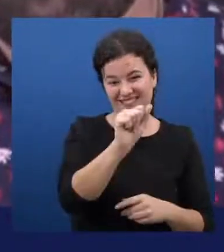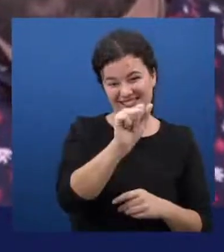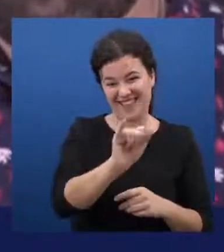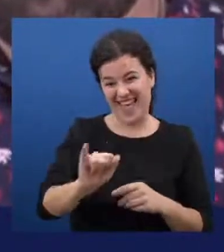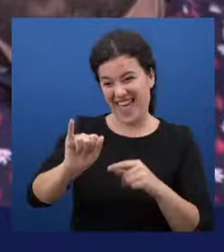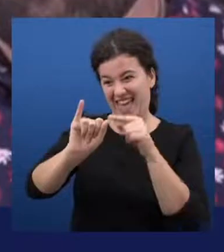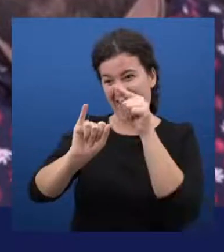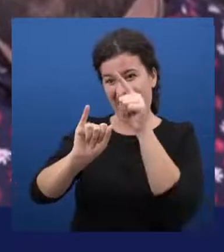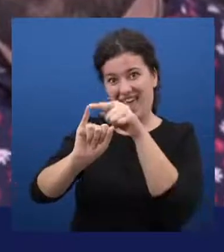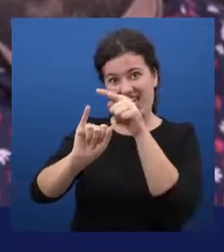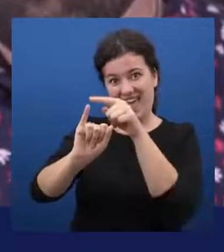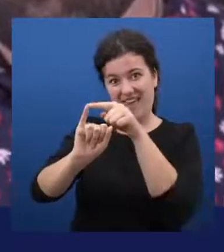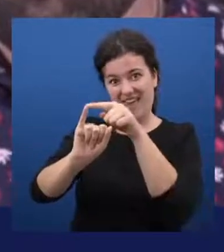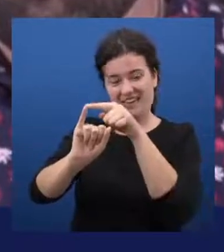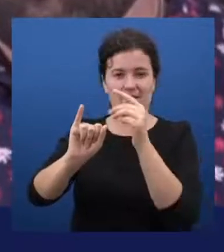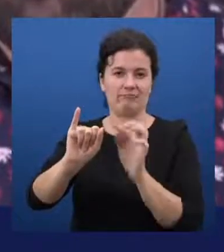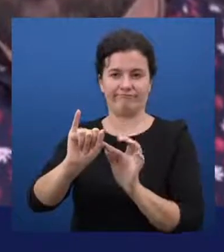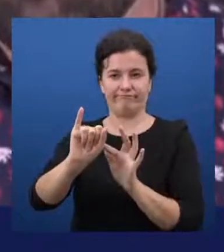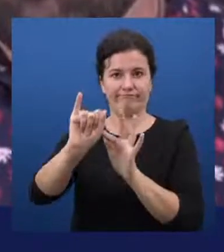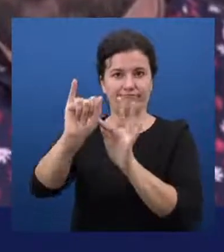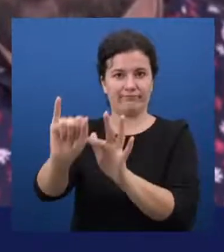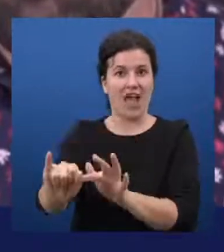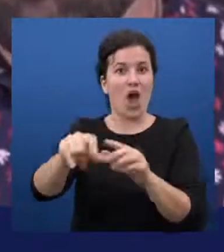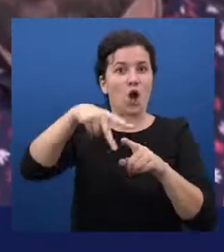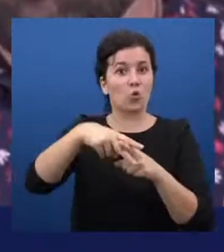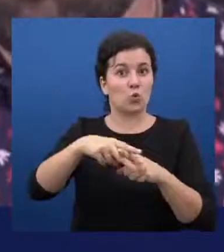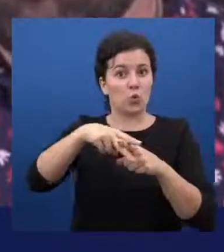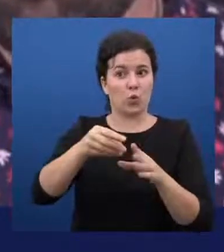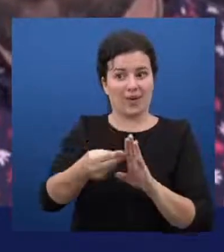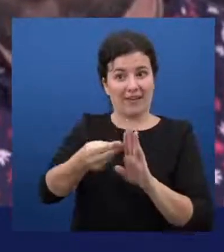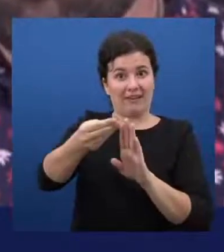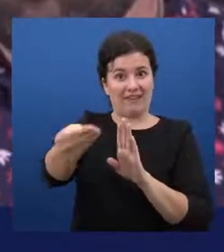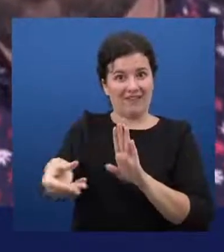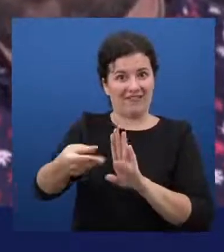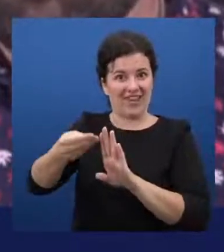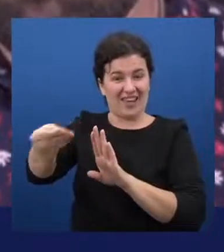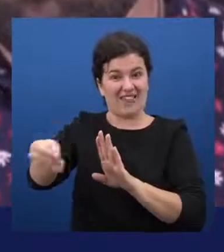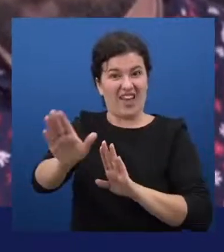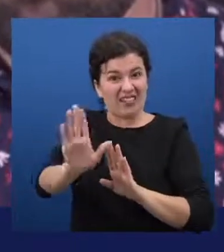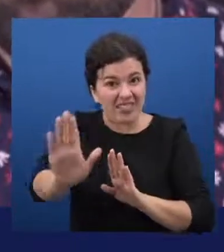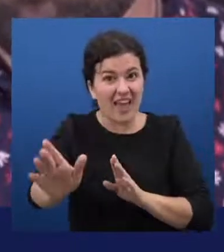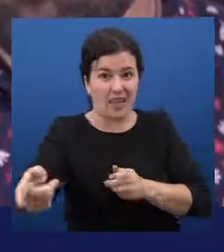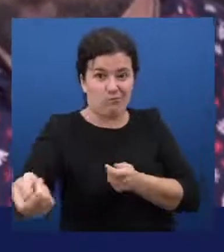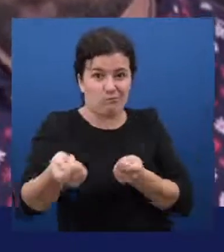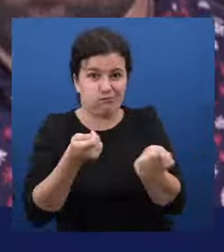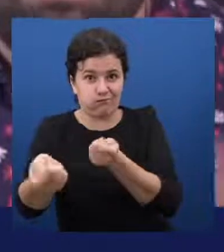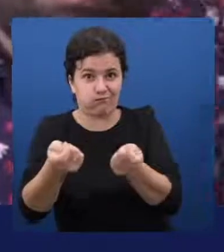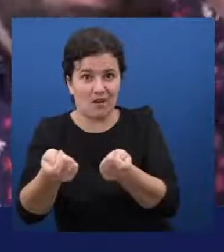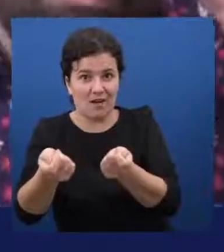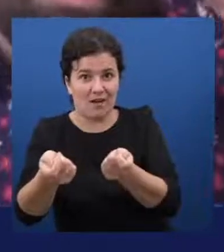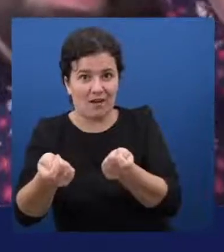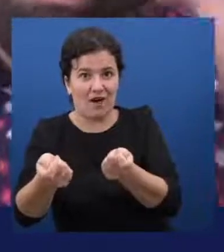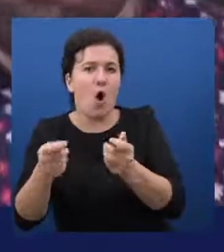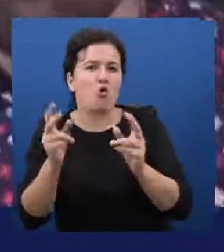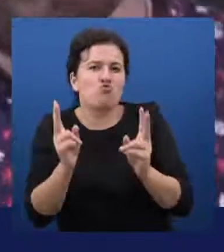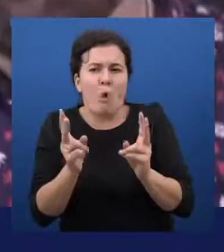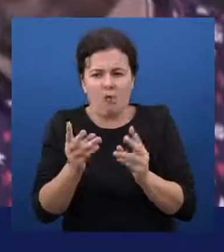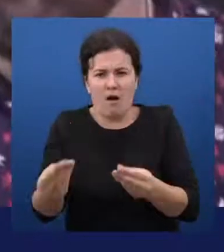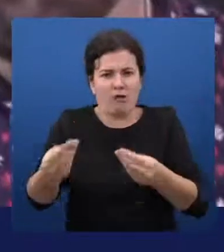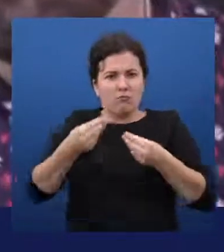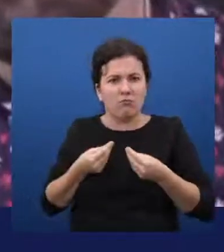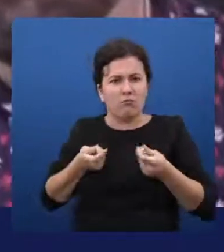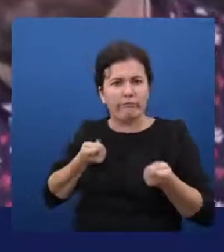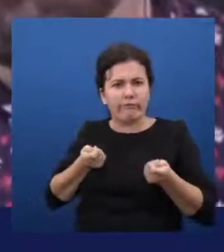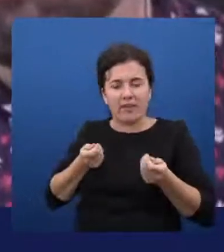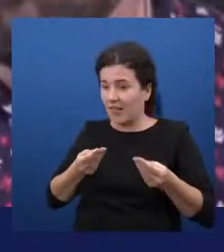tools agency they ultimately we should not have, it's made us look back at ourselves and say, these are not the